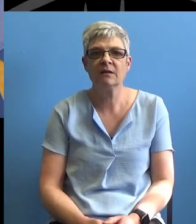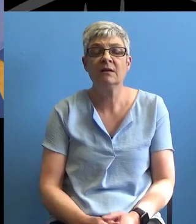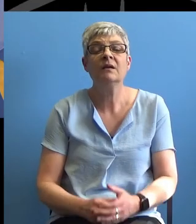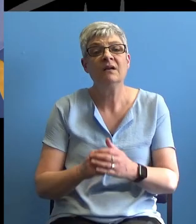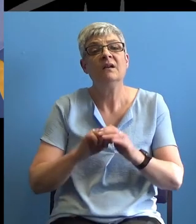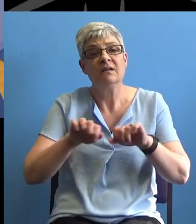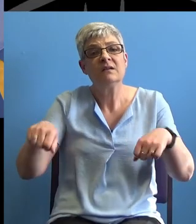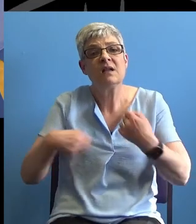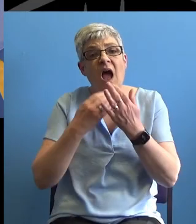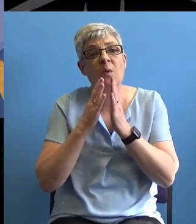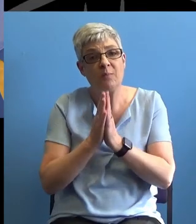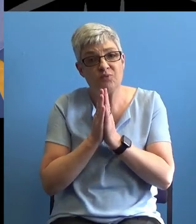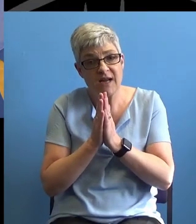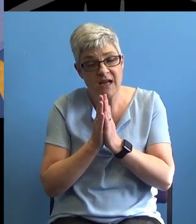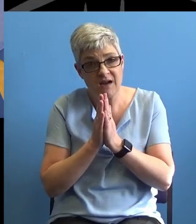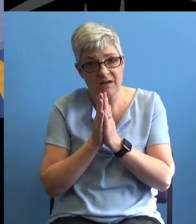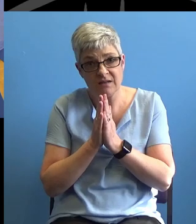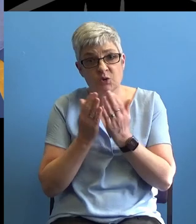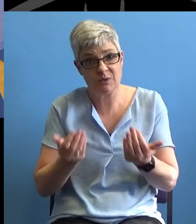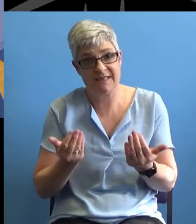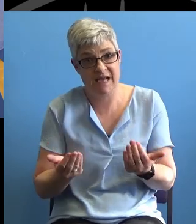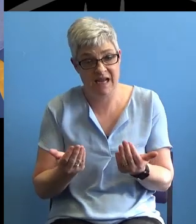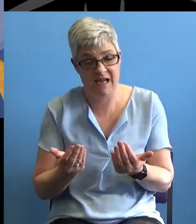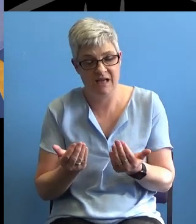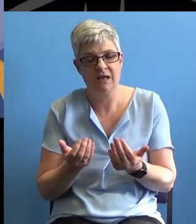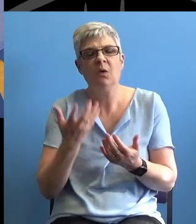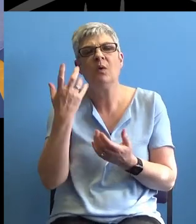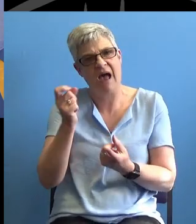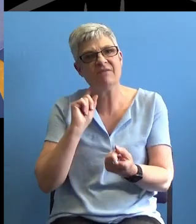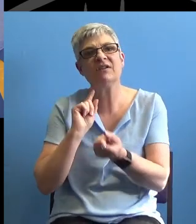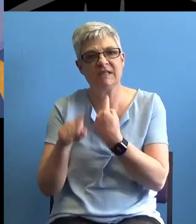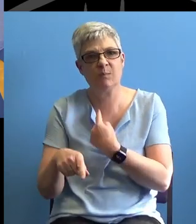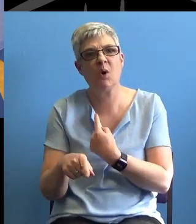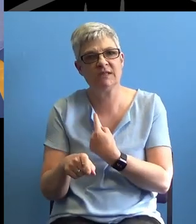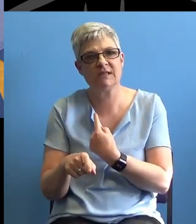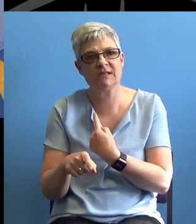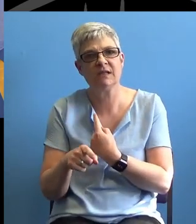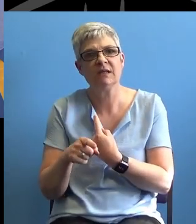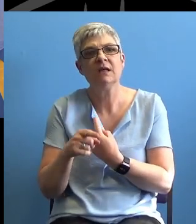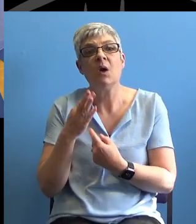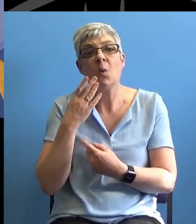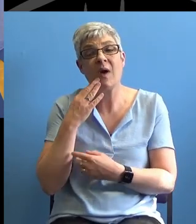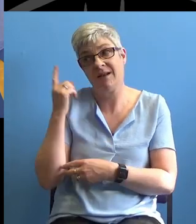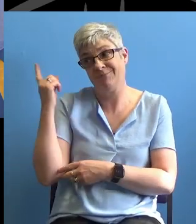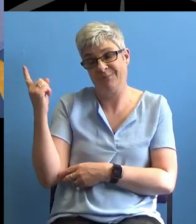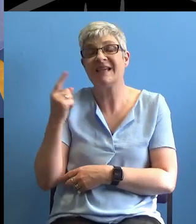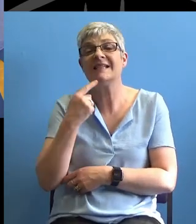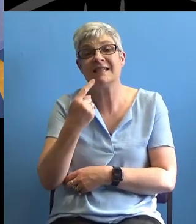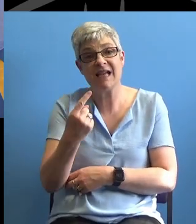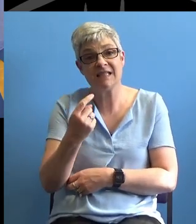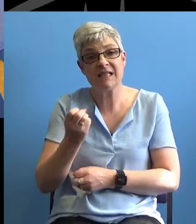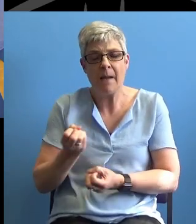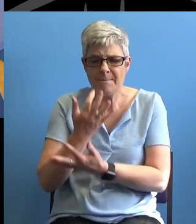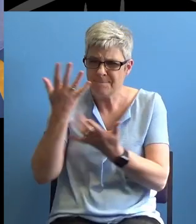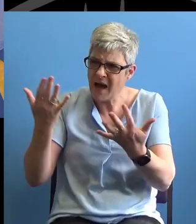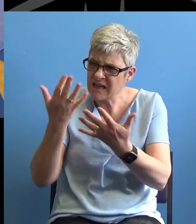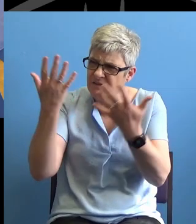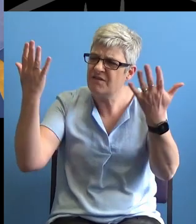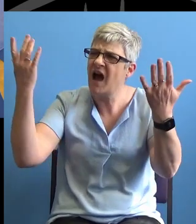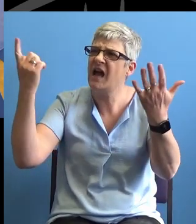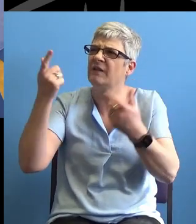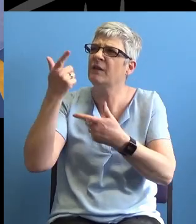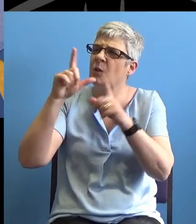In our prayer of approach today, there is a response. When I say, "Magnify the Lord with me,"